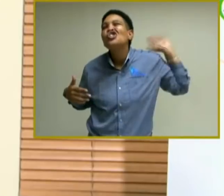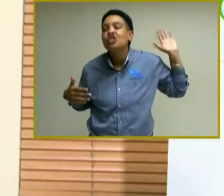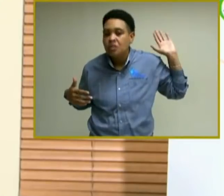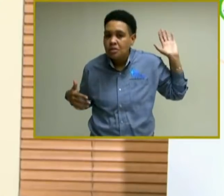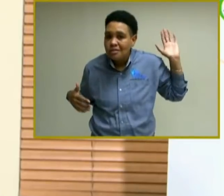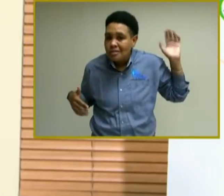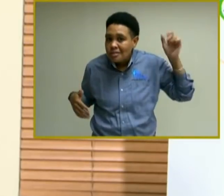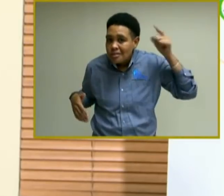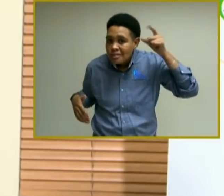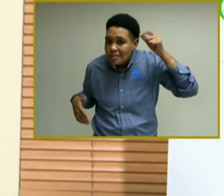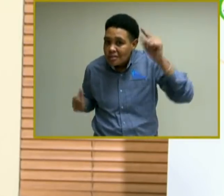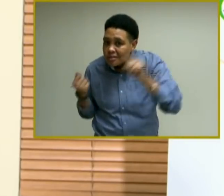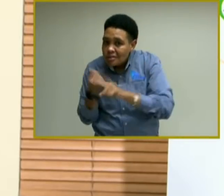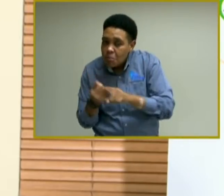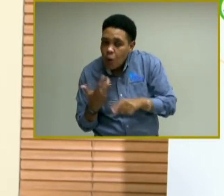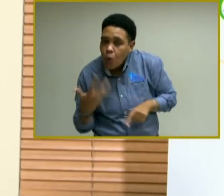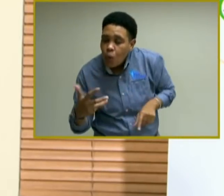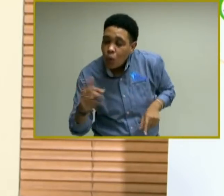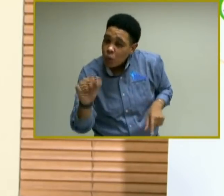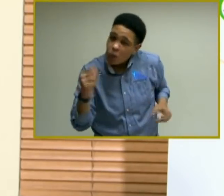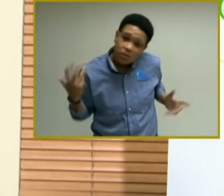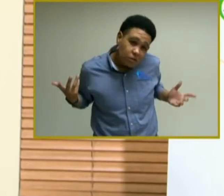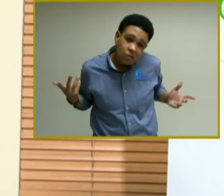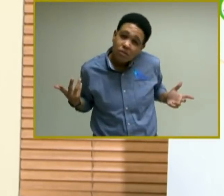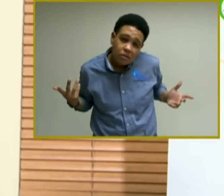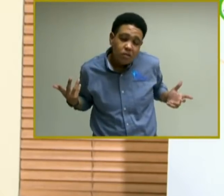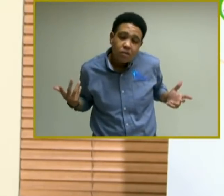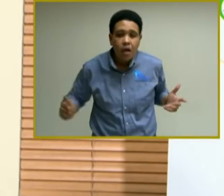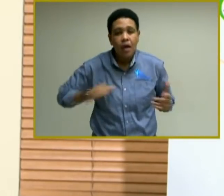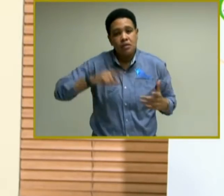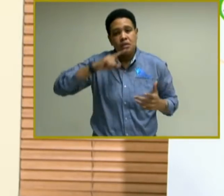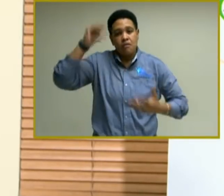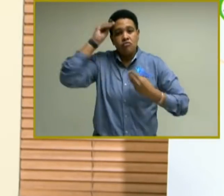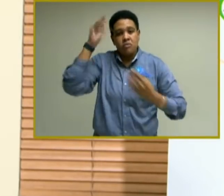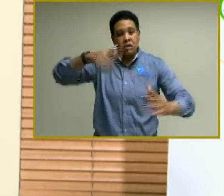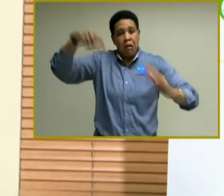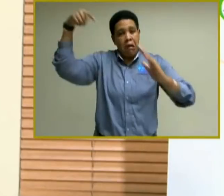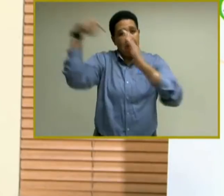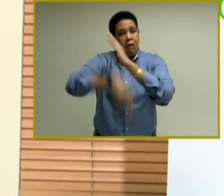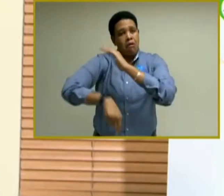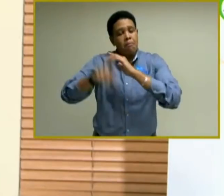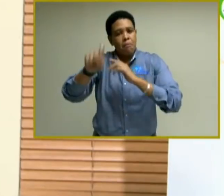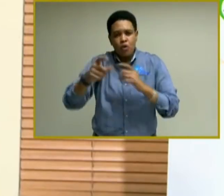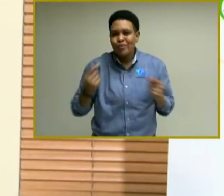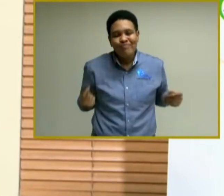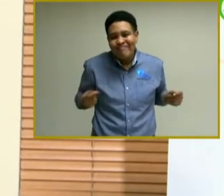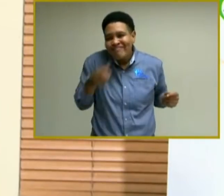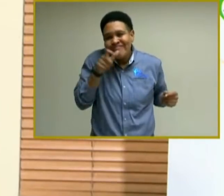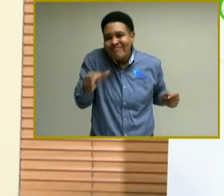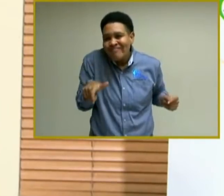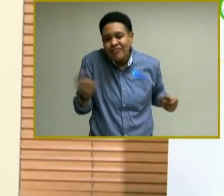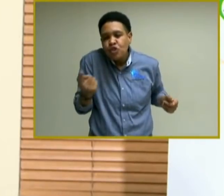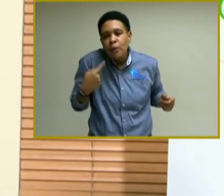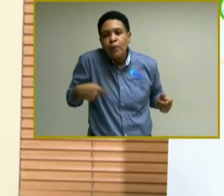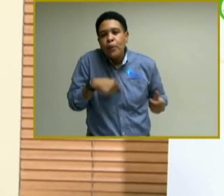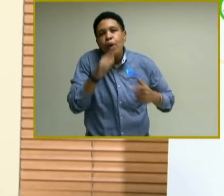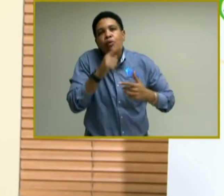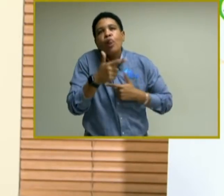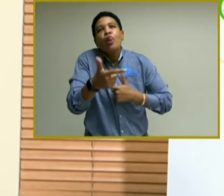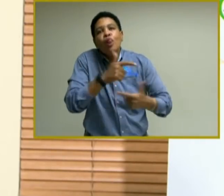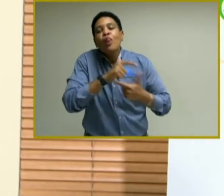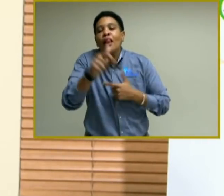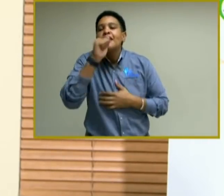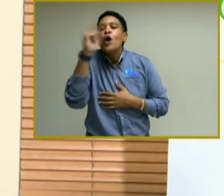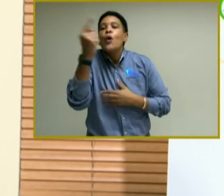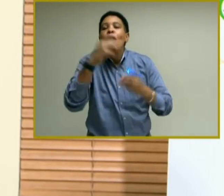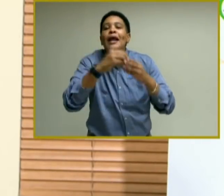significant. I submit that neither extreme is necessary. And this is something we have been discussing, not just